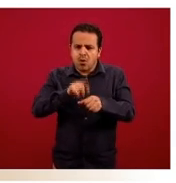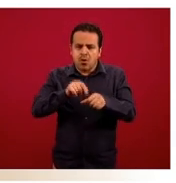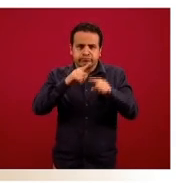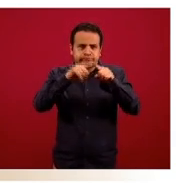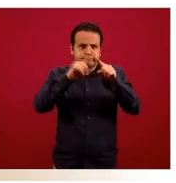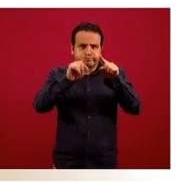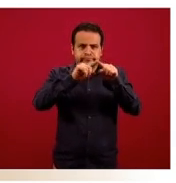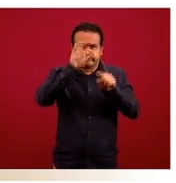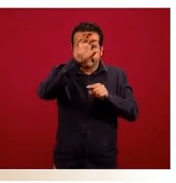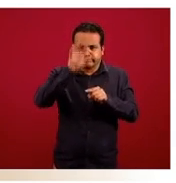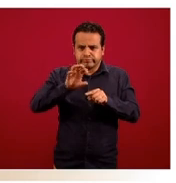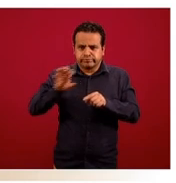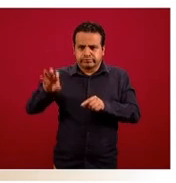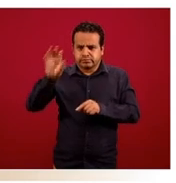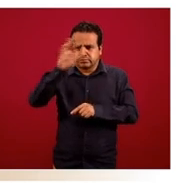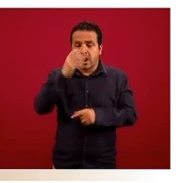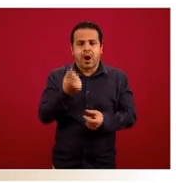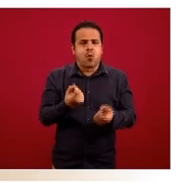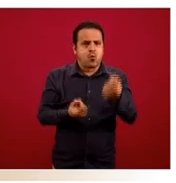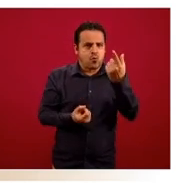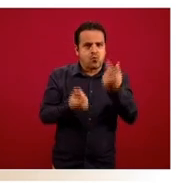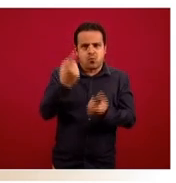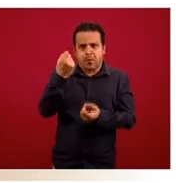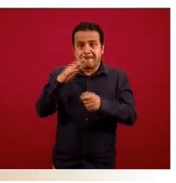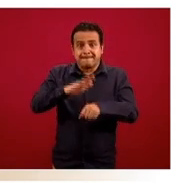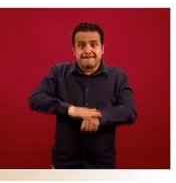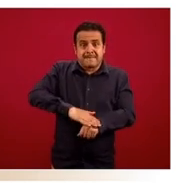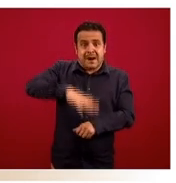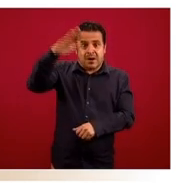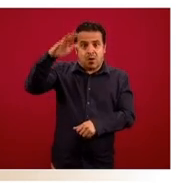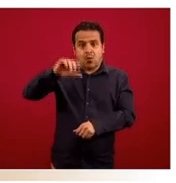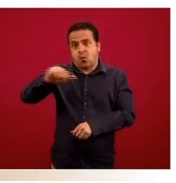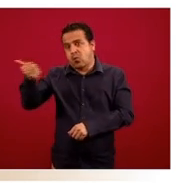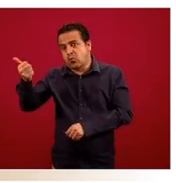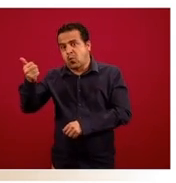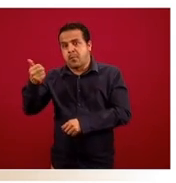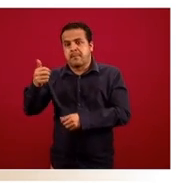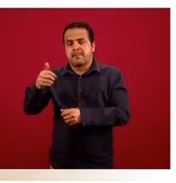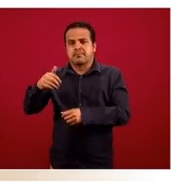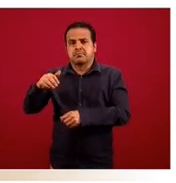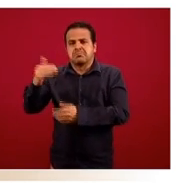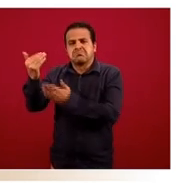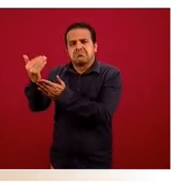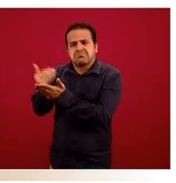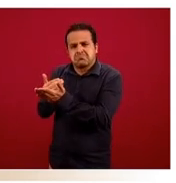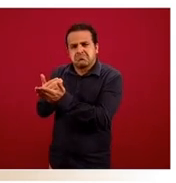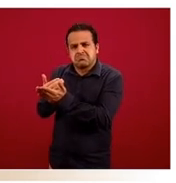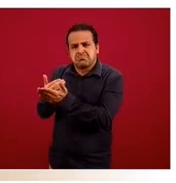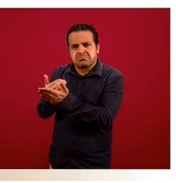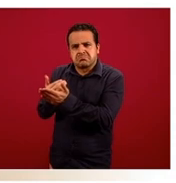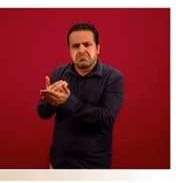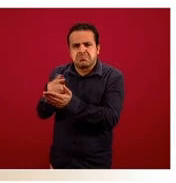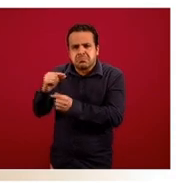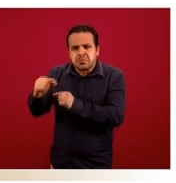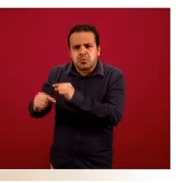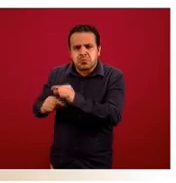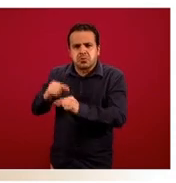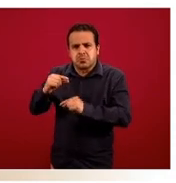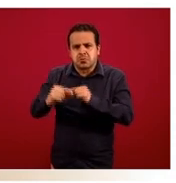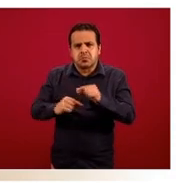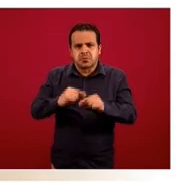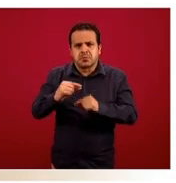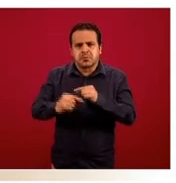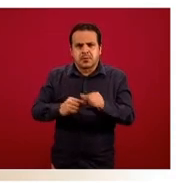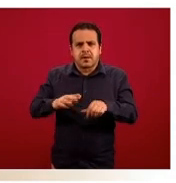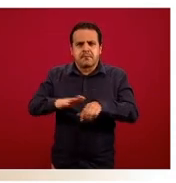11,633, and here we have a color scale in which we can observe which states have the highest number of cases and